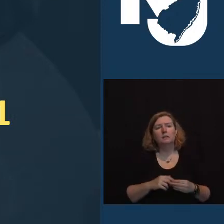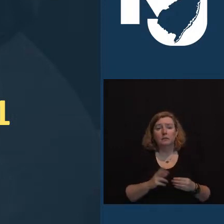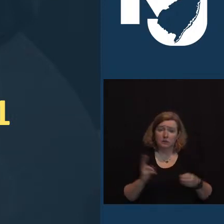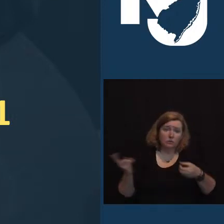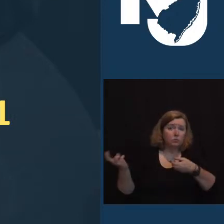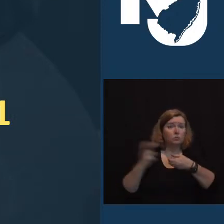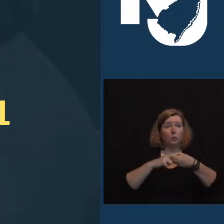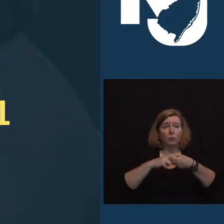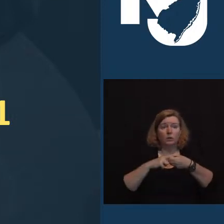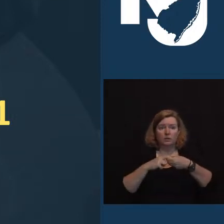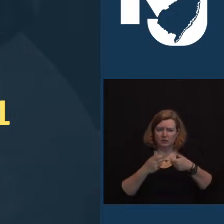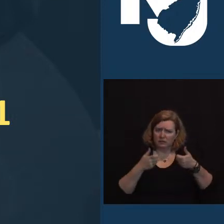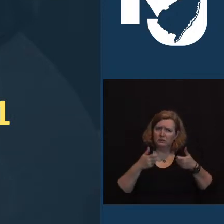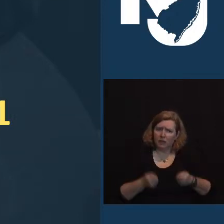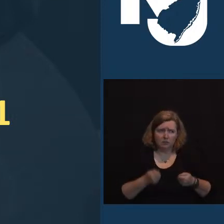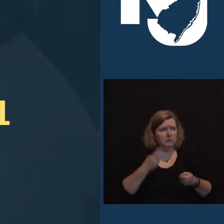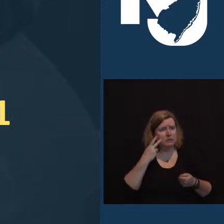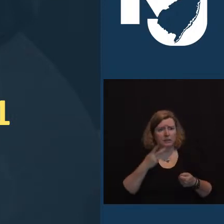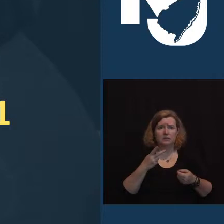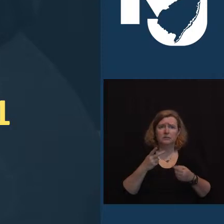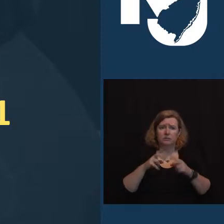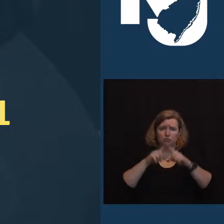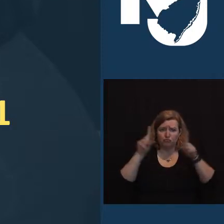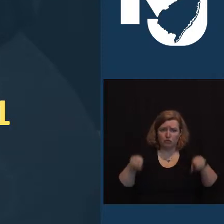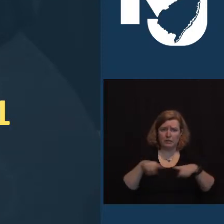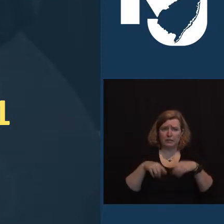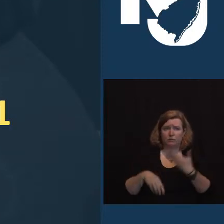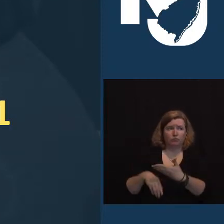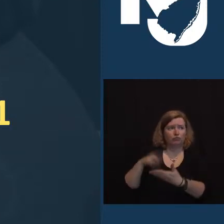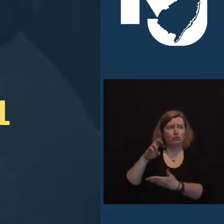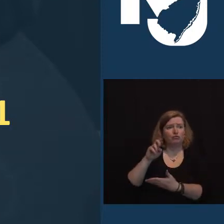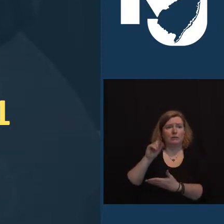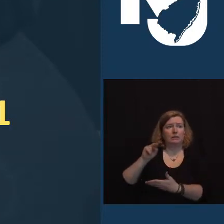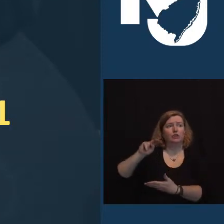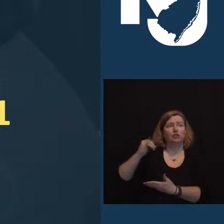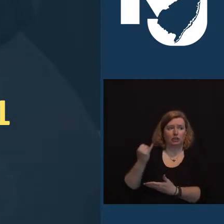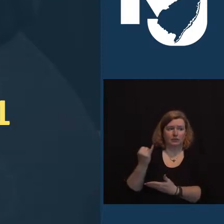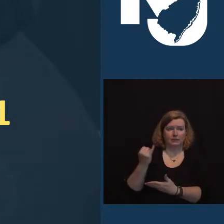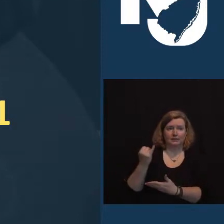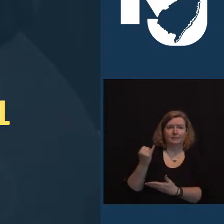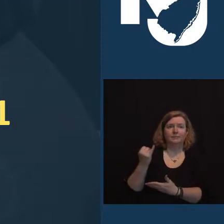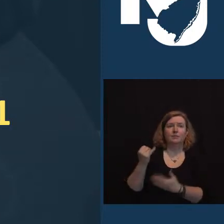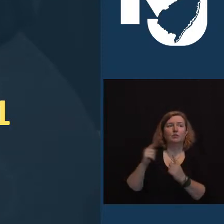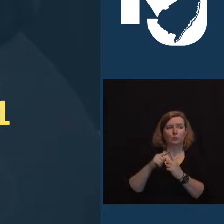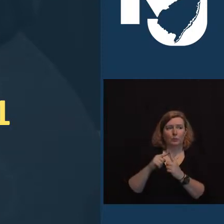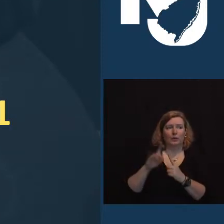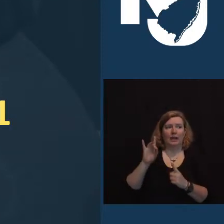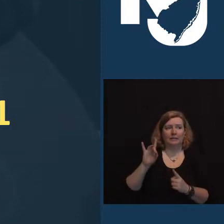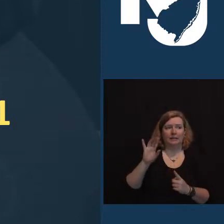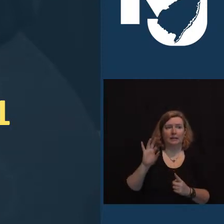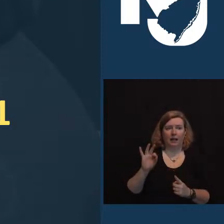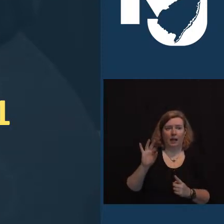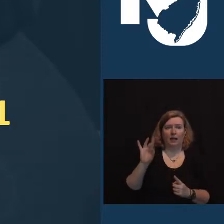screen, ReadyNJ to 899-211. That's ReadyNJ to